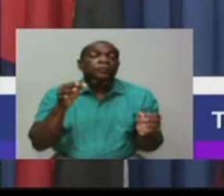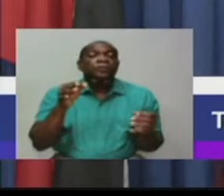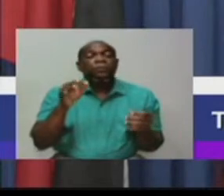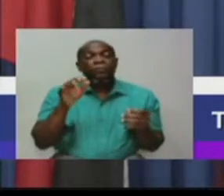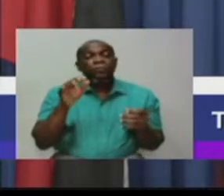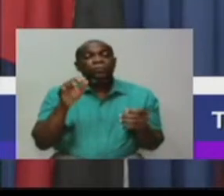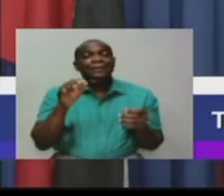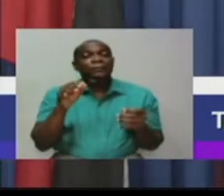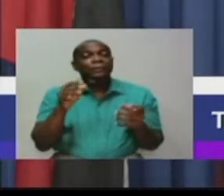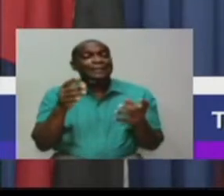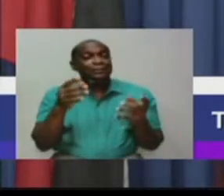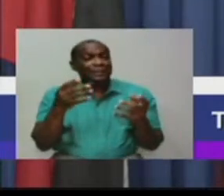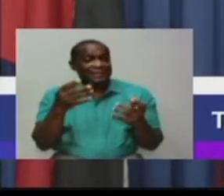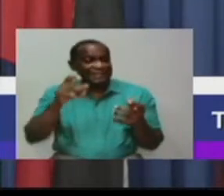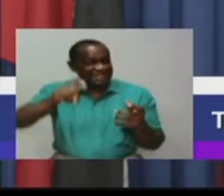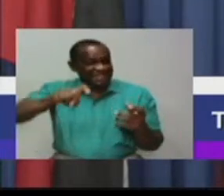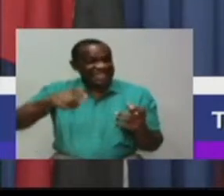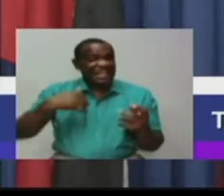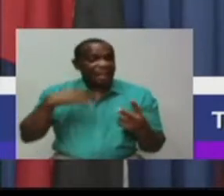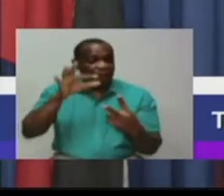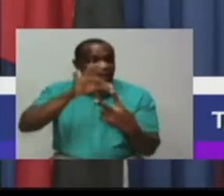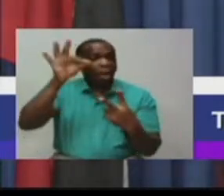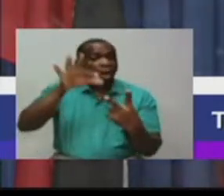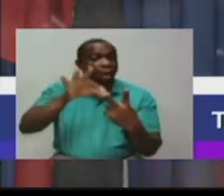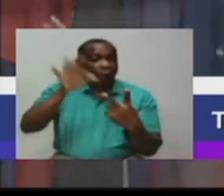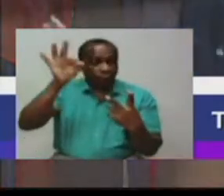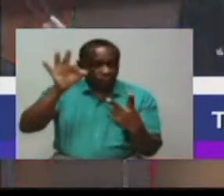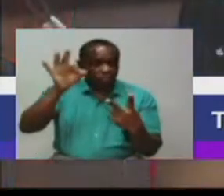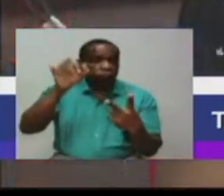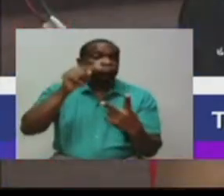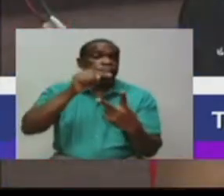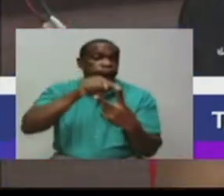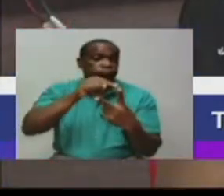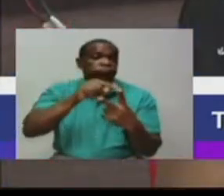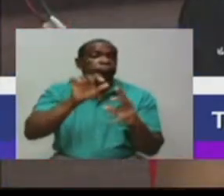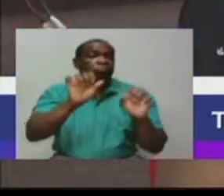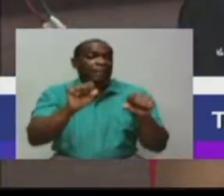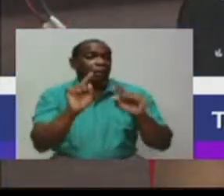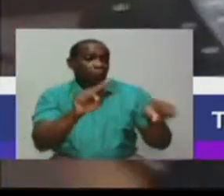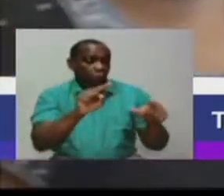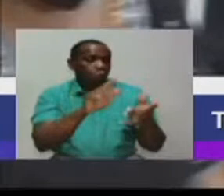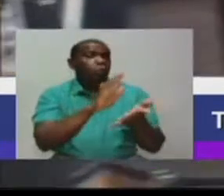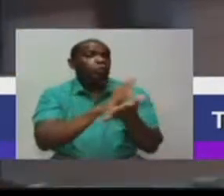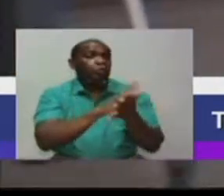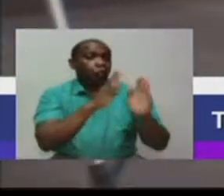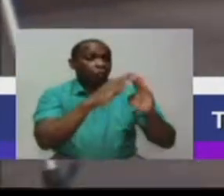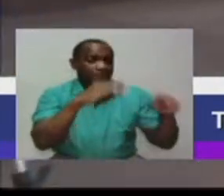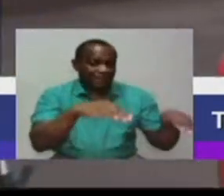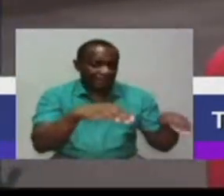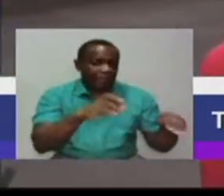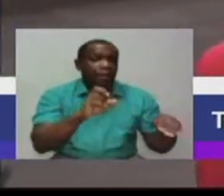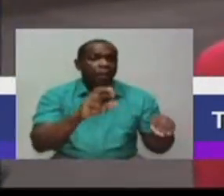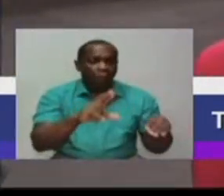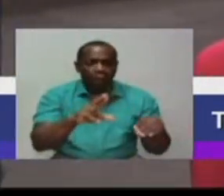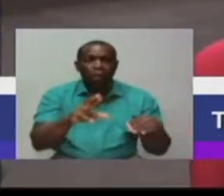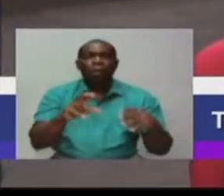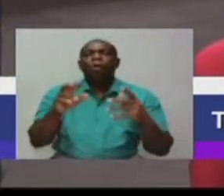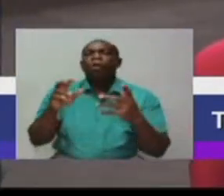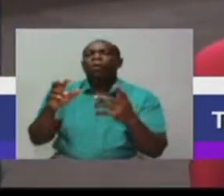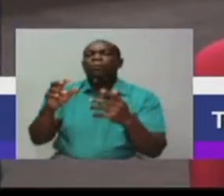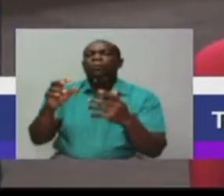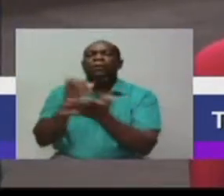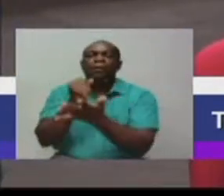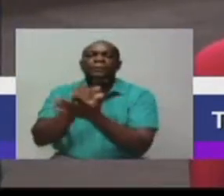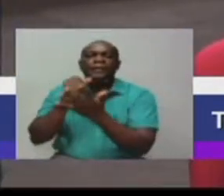not to do it. Right? Could we have just a tad bit more details regarding the